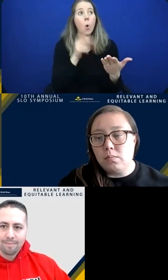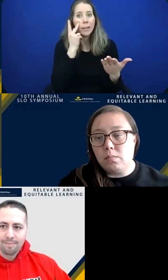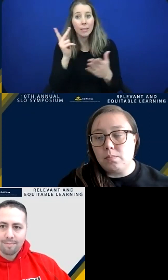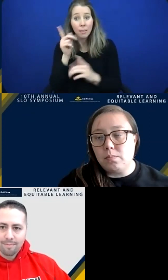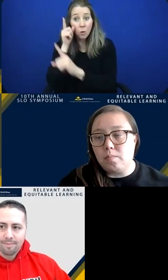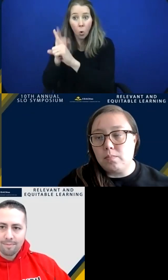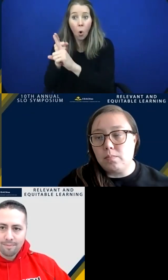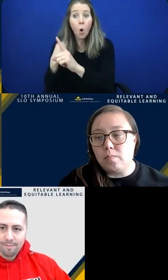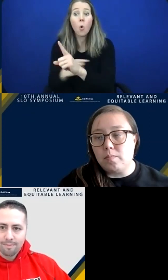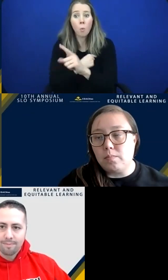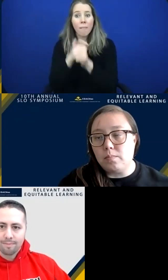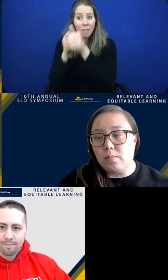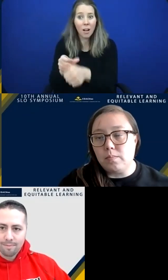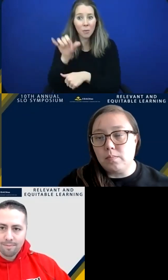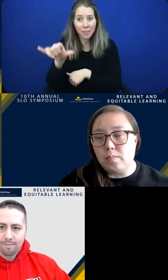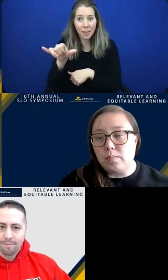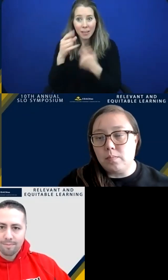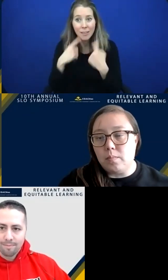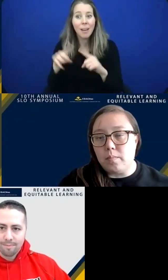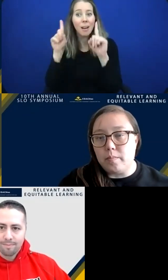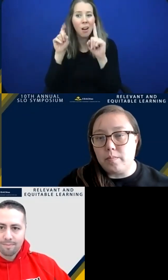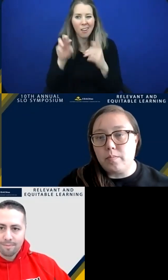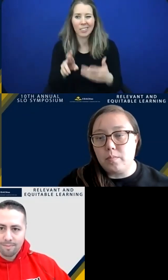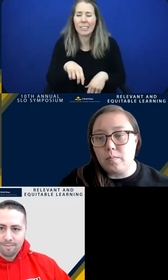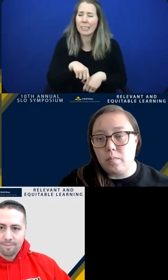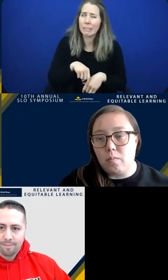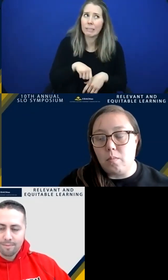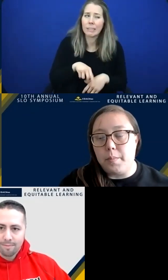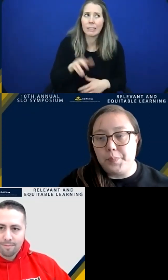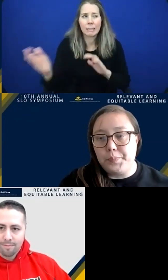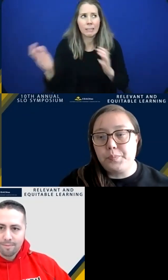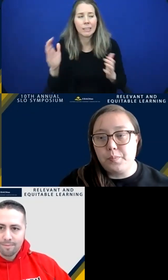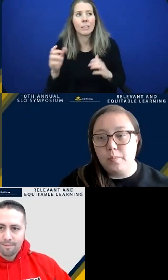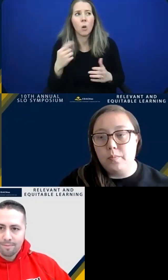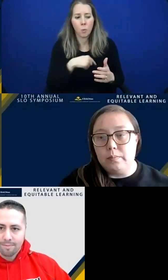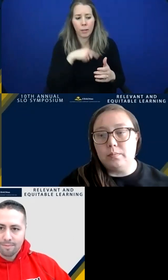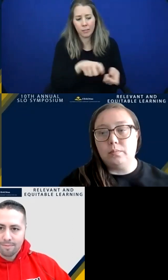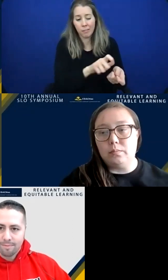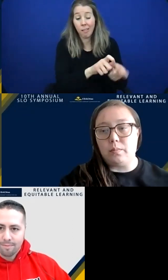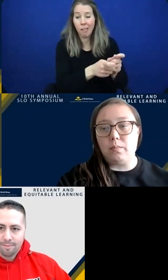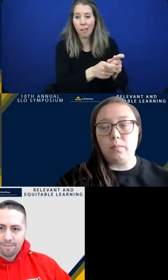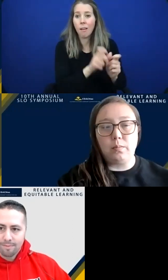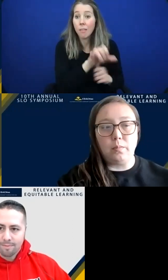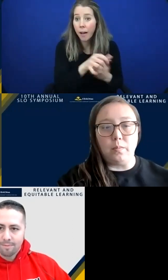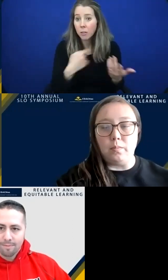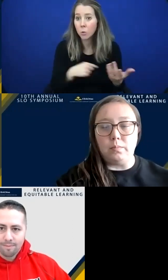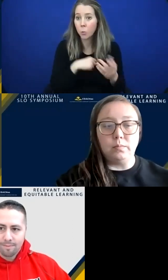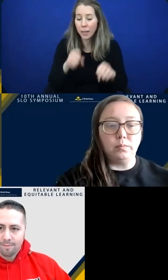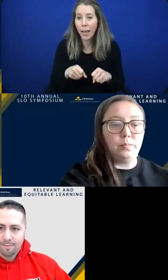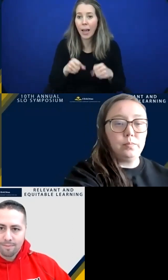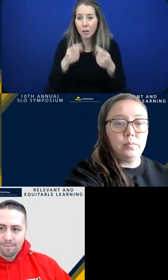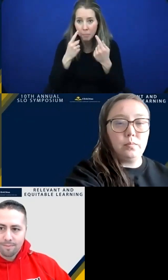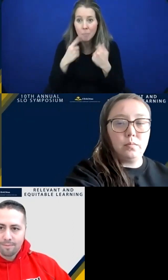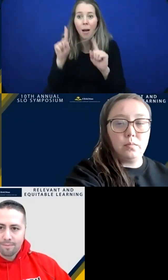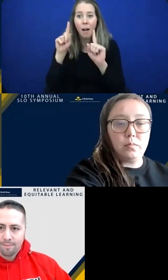or I can see that here are some areas where we could make an adjustment so that we're living up to our mission, or living into